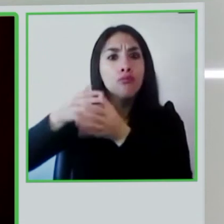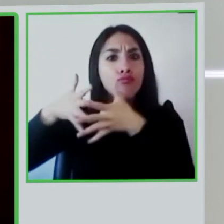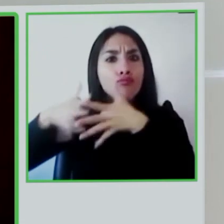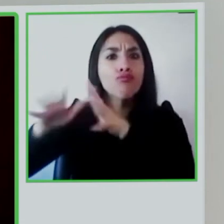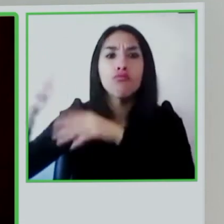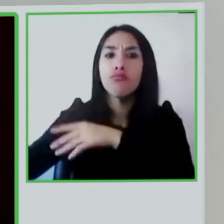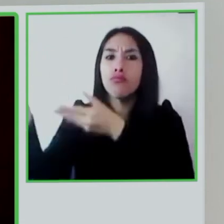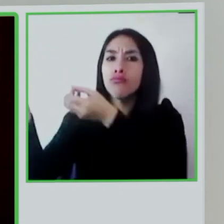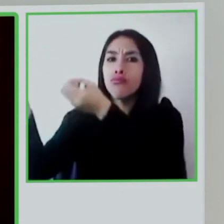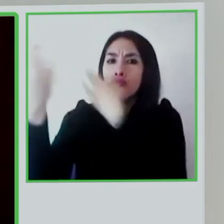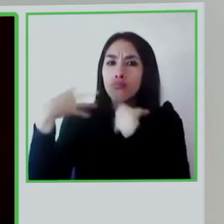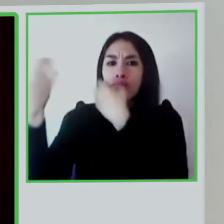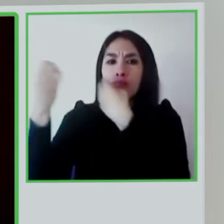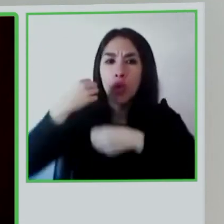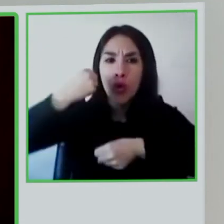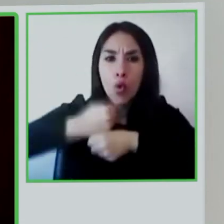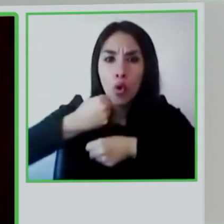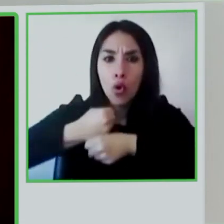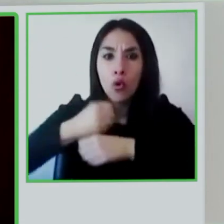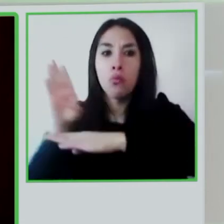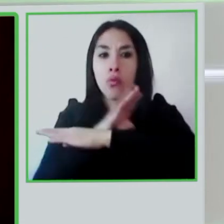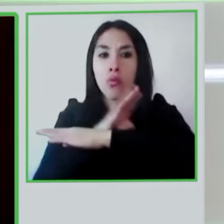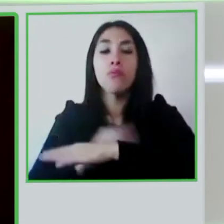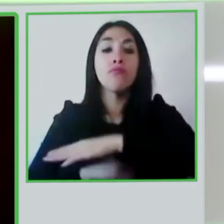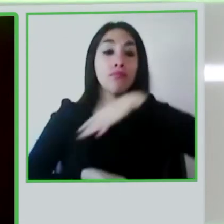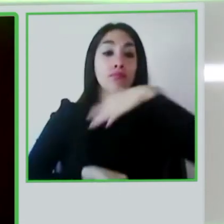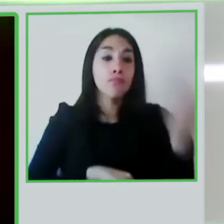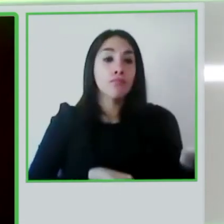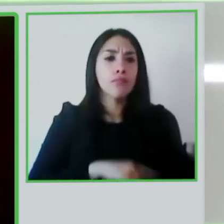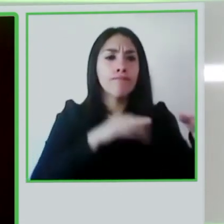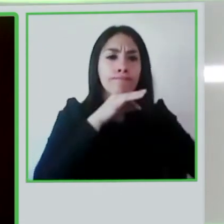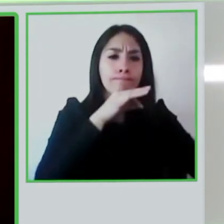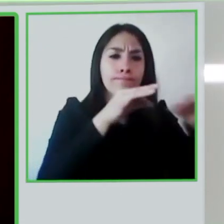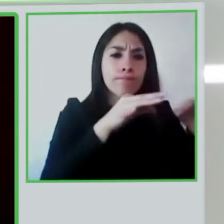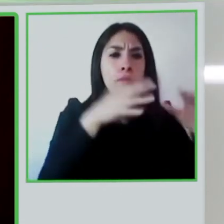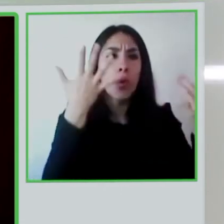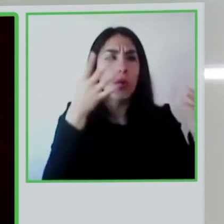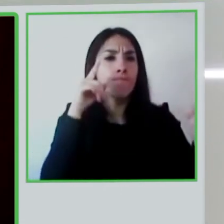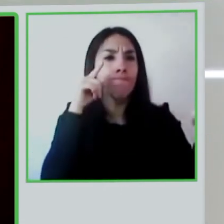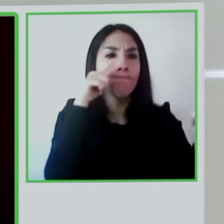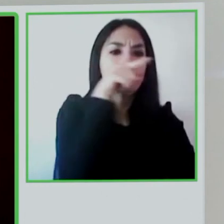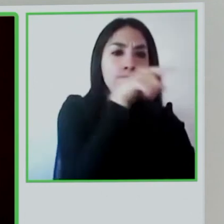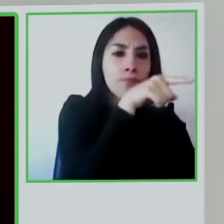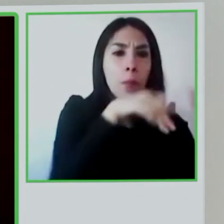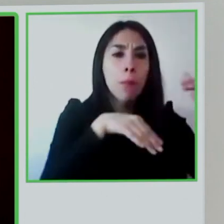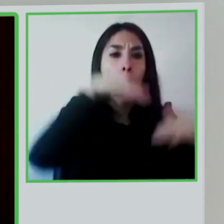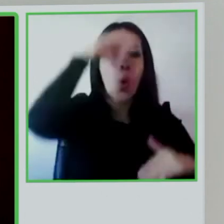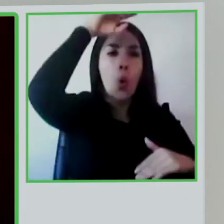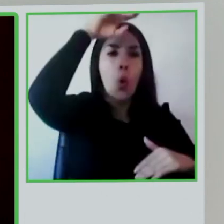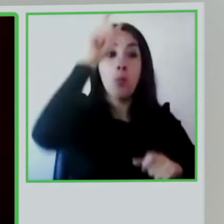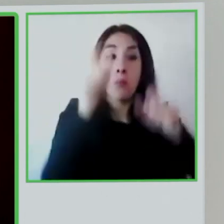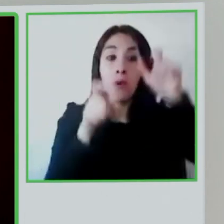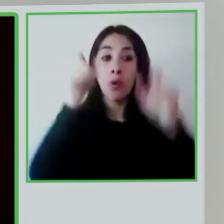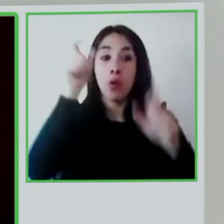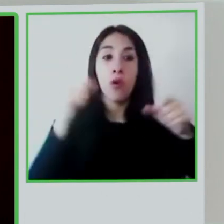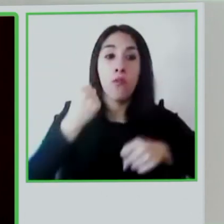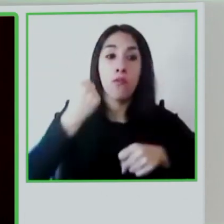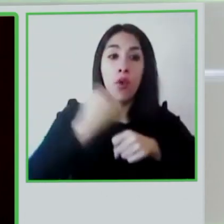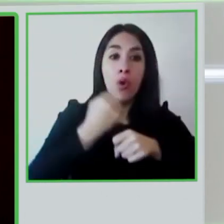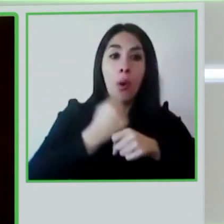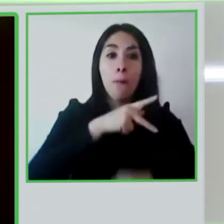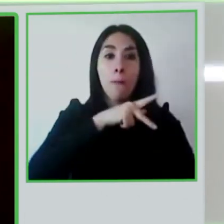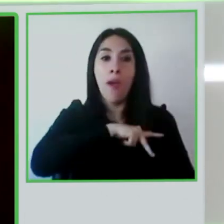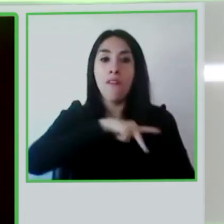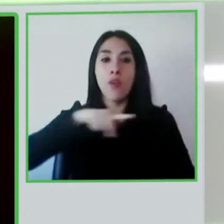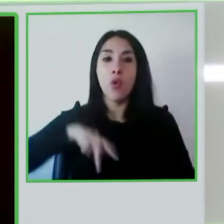problem, and advocates generalize about millions of people that work in the private sector, for instance. And the ironic thing